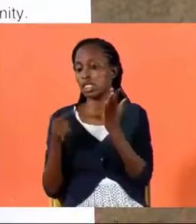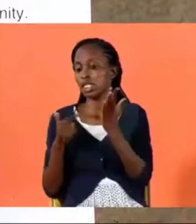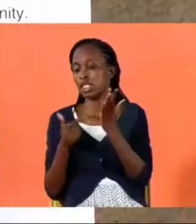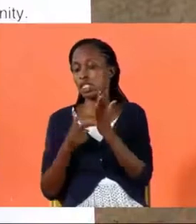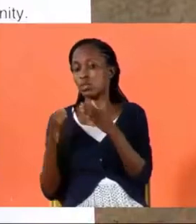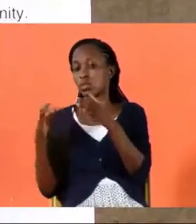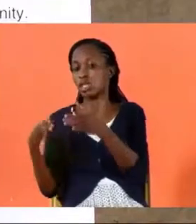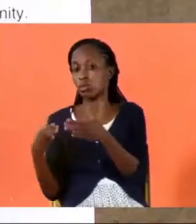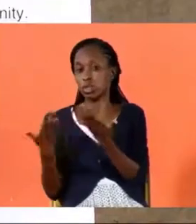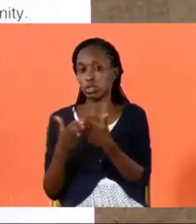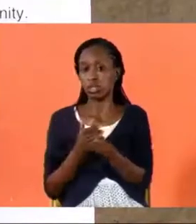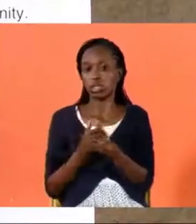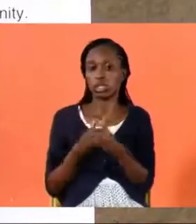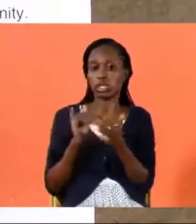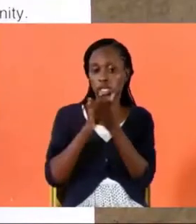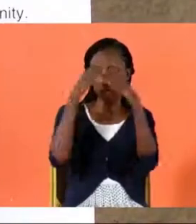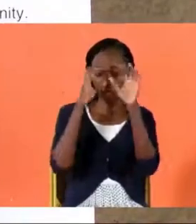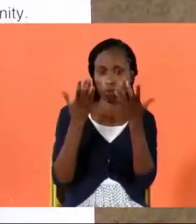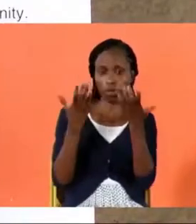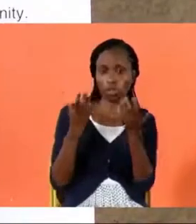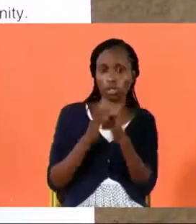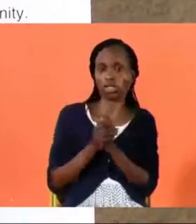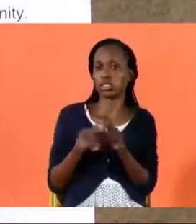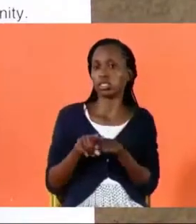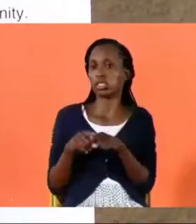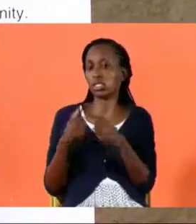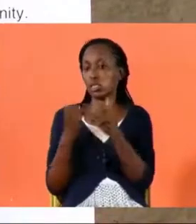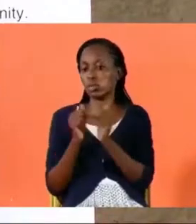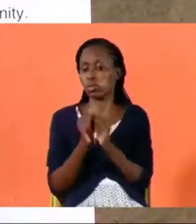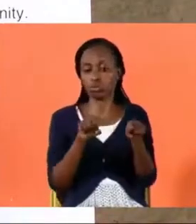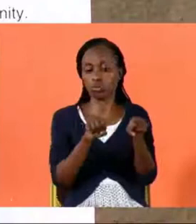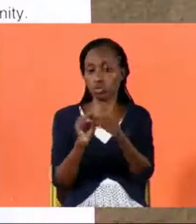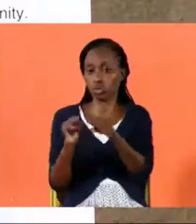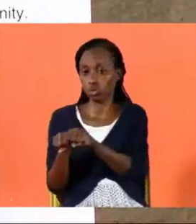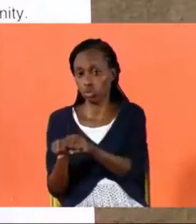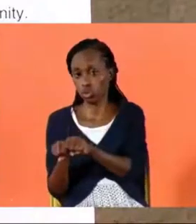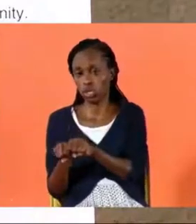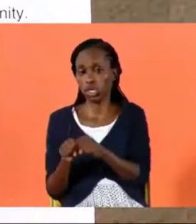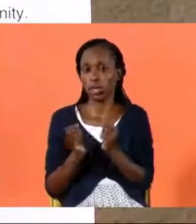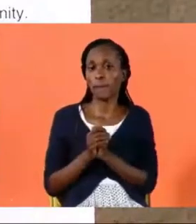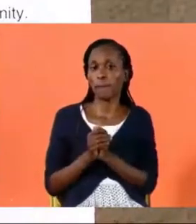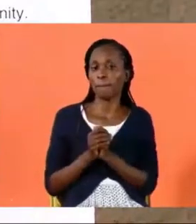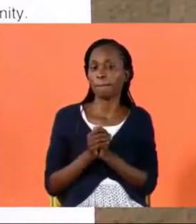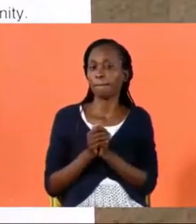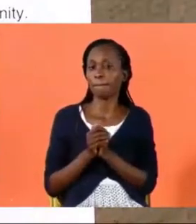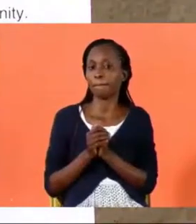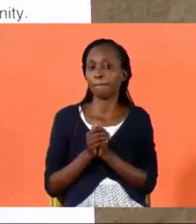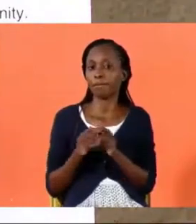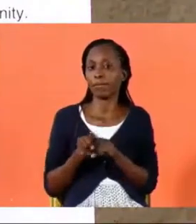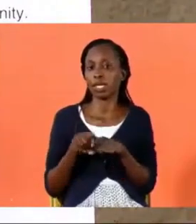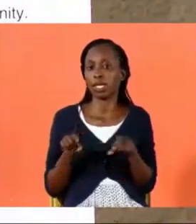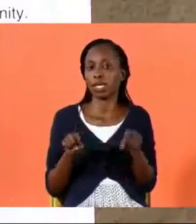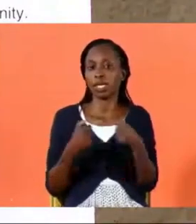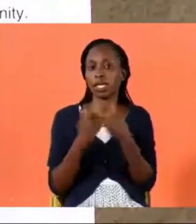companies, your Googles and what have yous. It happens a lot with shoes and apparel companies, and it happens